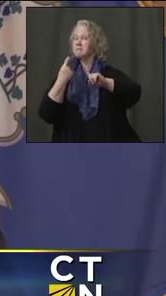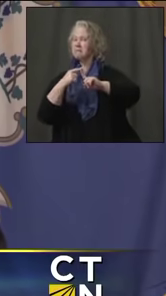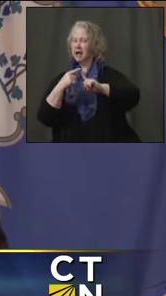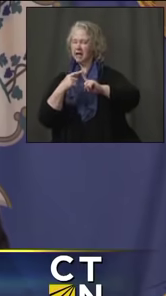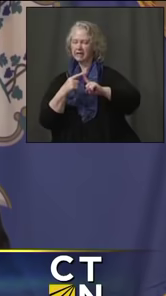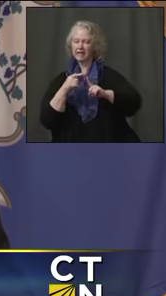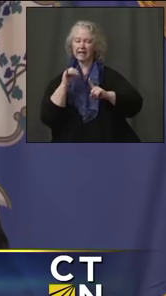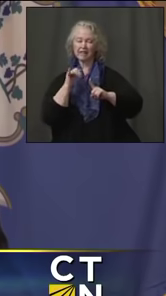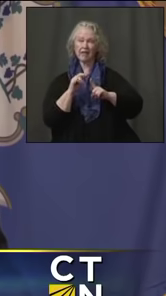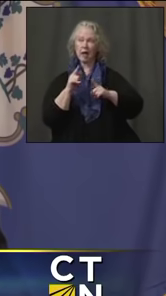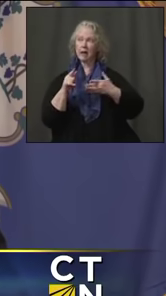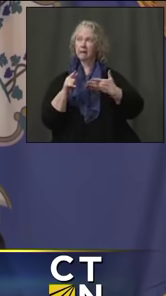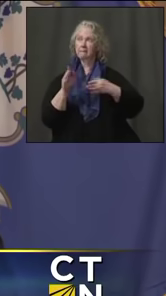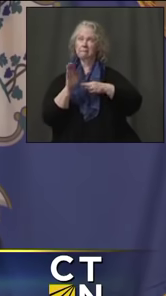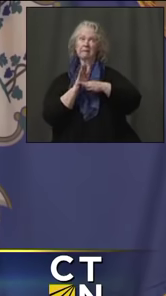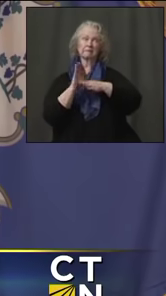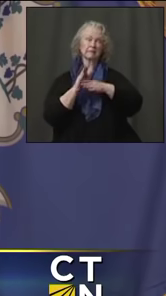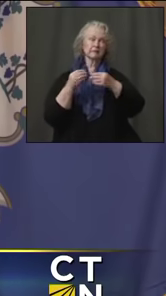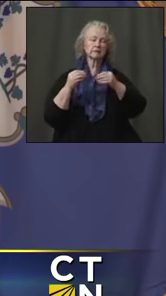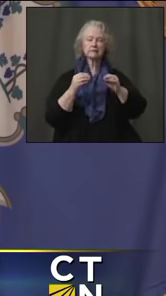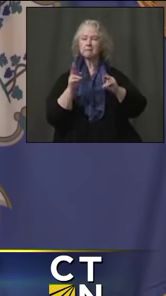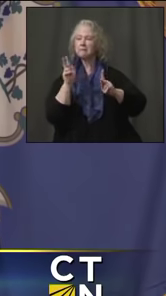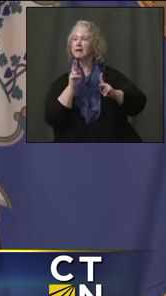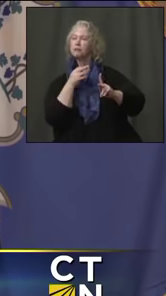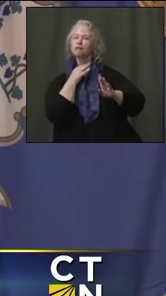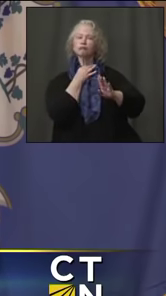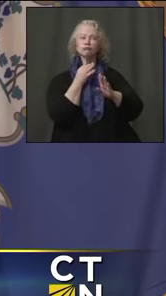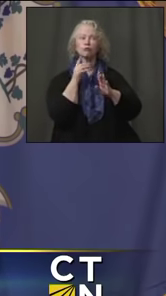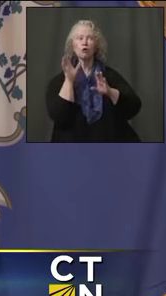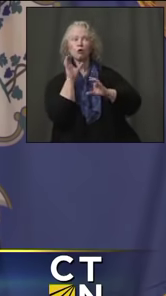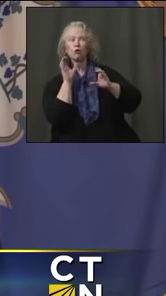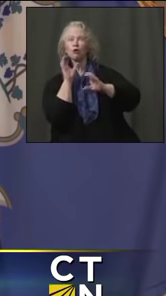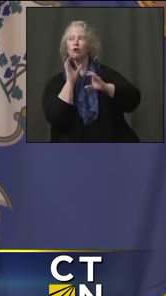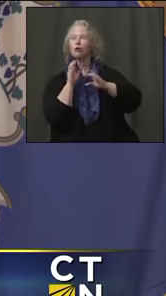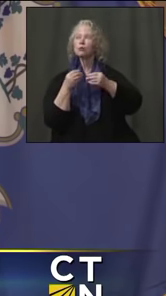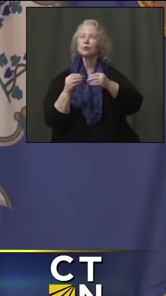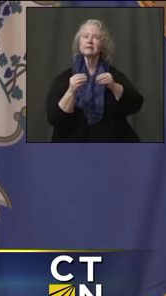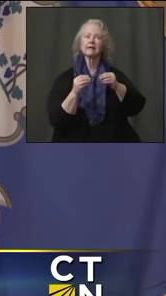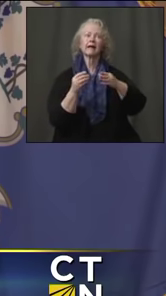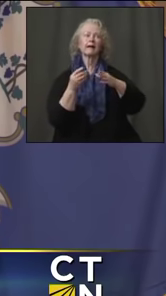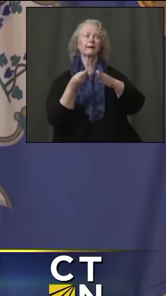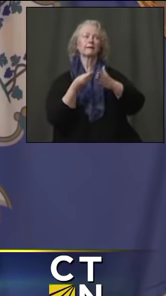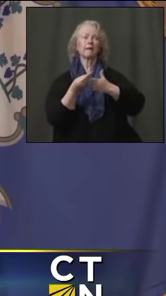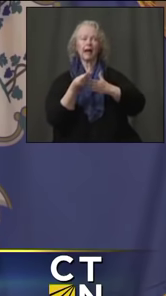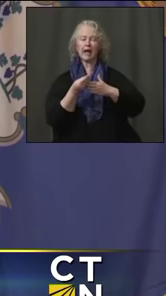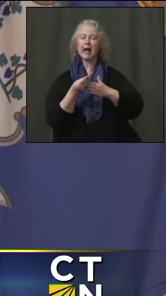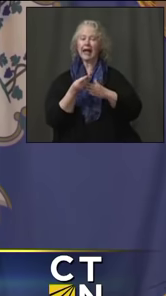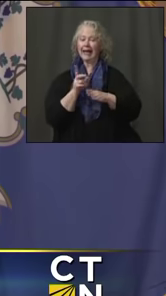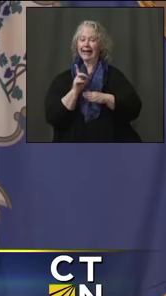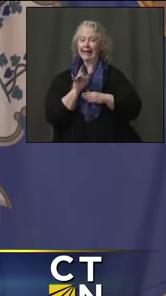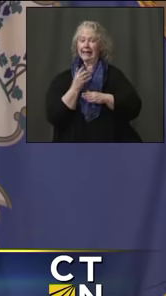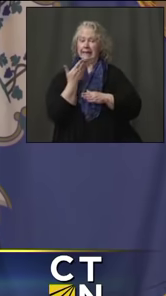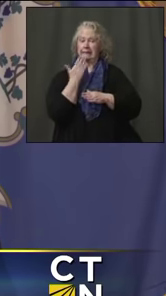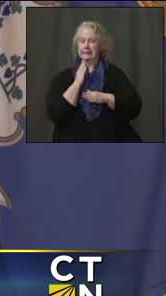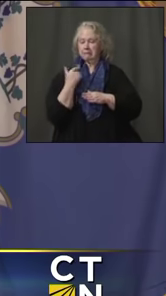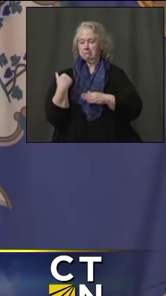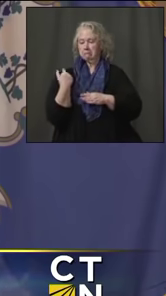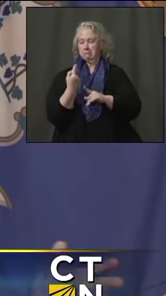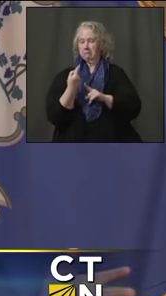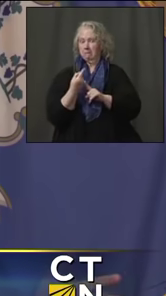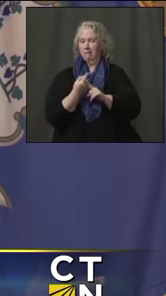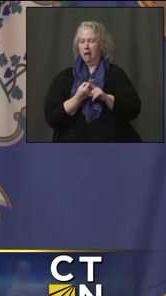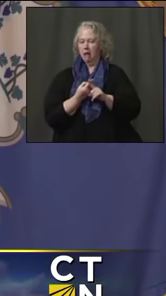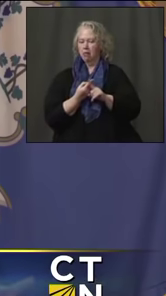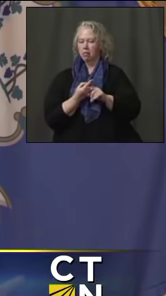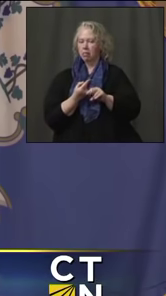estate activity, inquiries, people looking at Connecticut real estate has taken a big boost over the last month or so. It's not